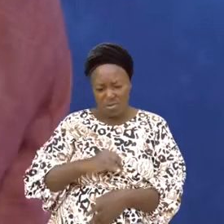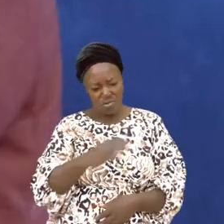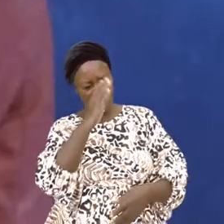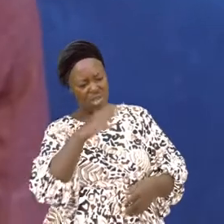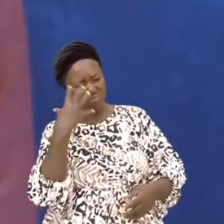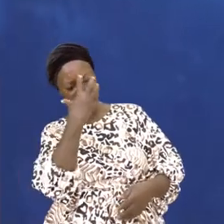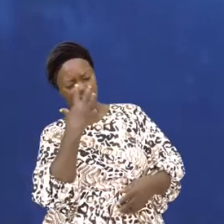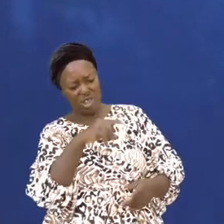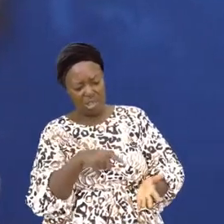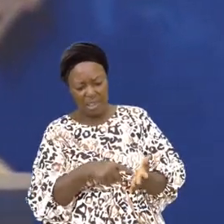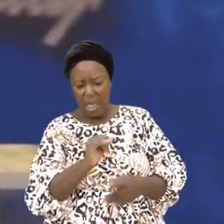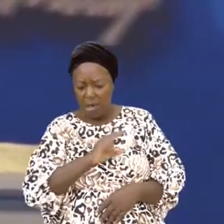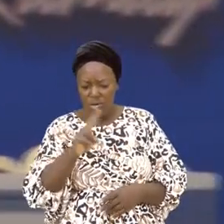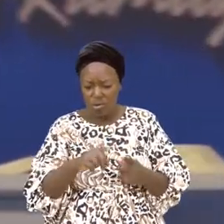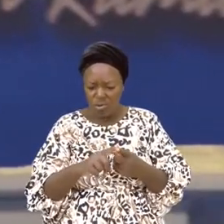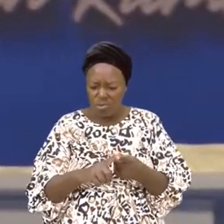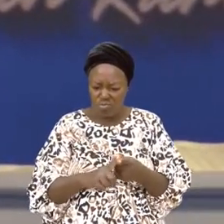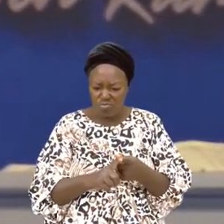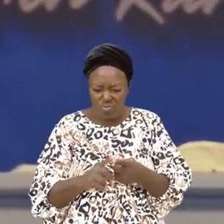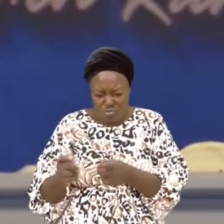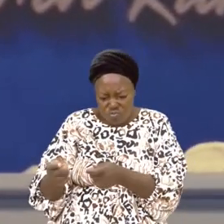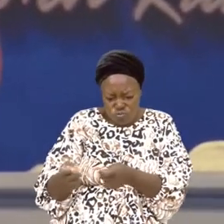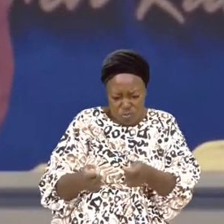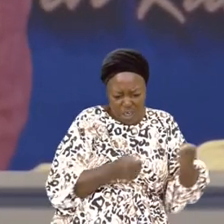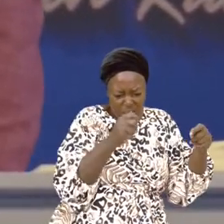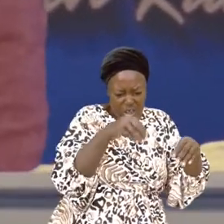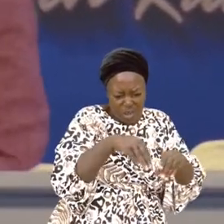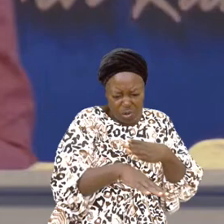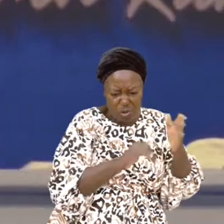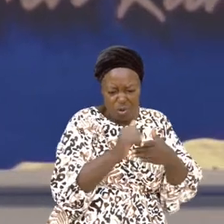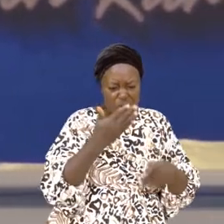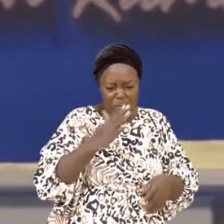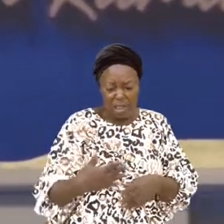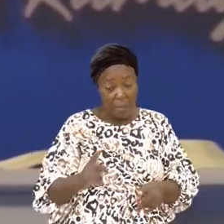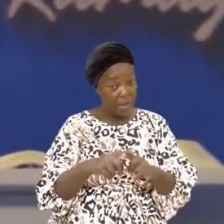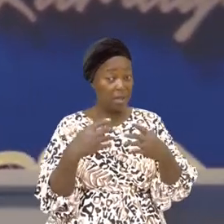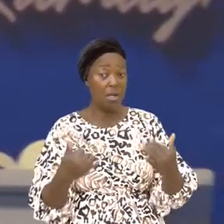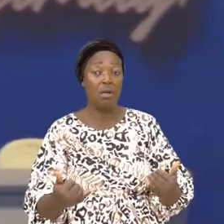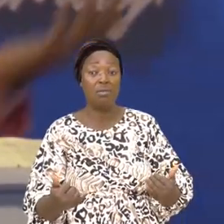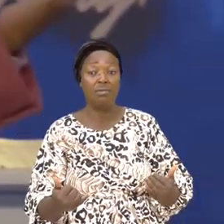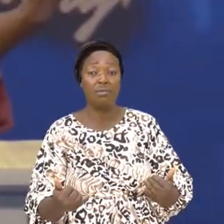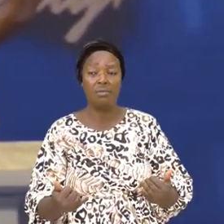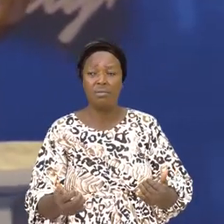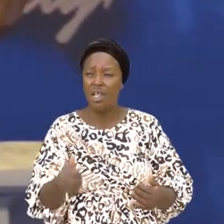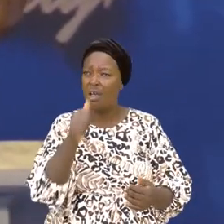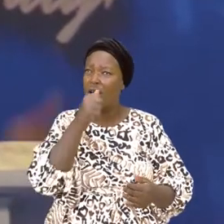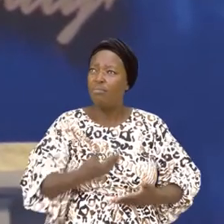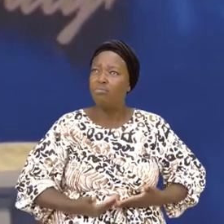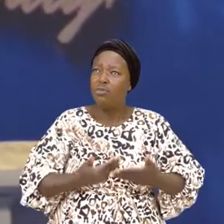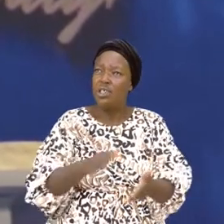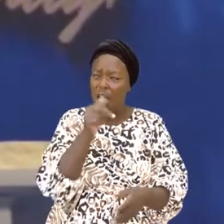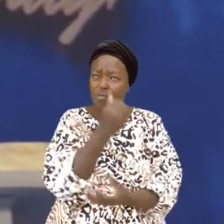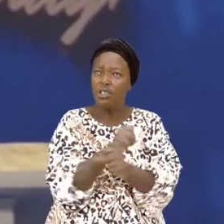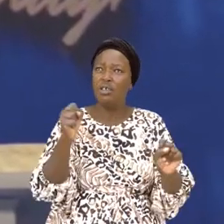drink that. I used to be lured, enticed into that. But now I'm saved.